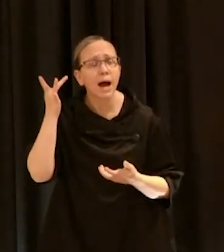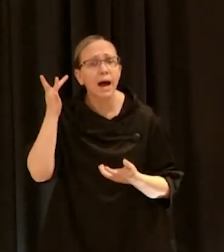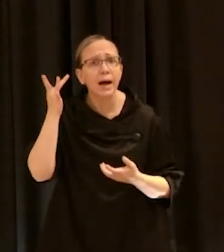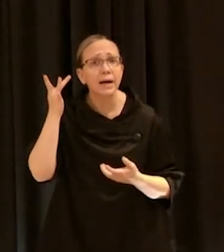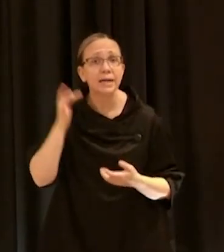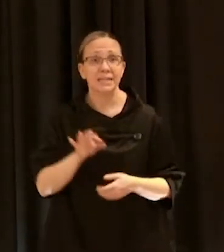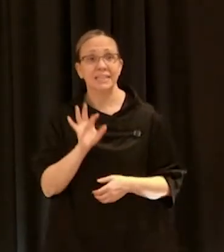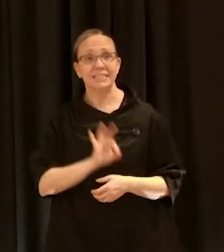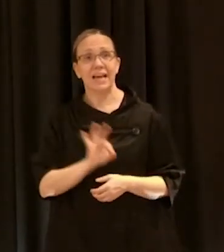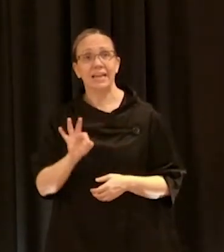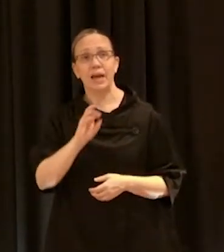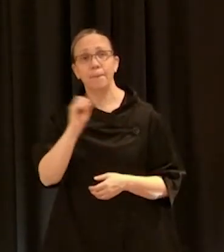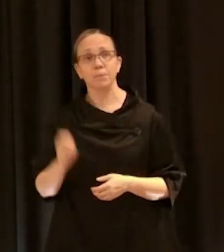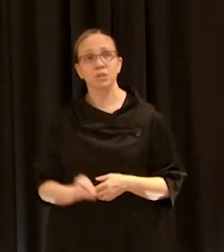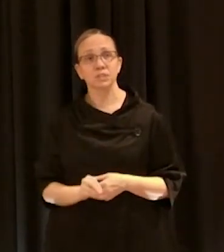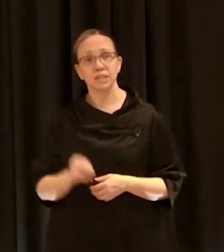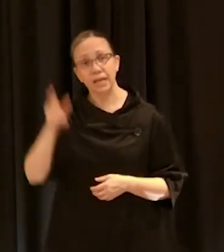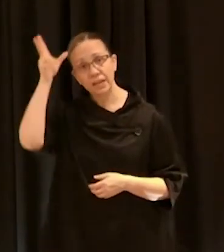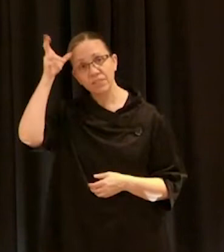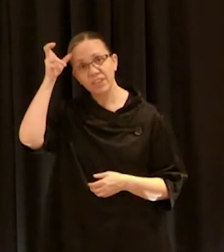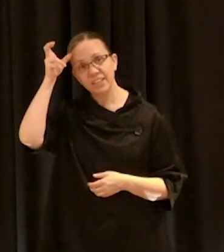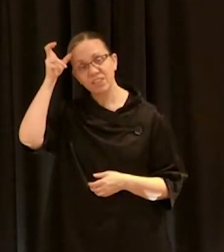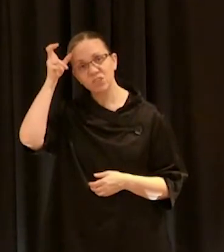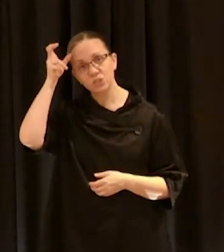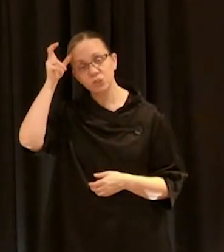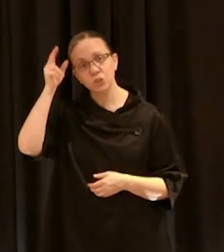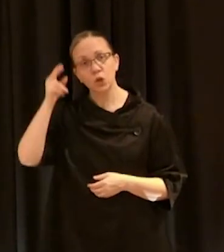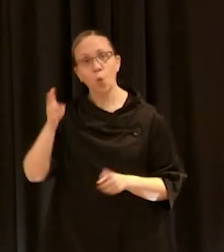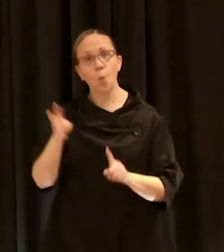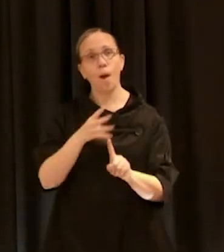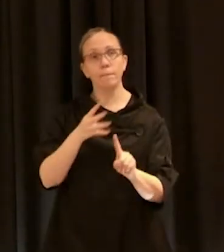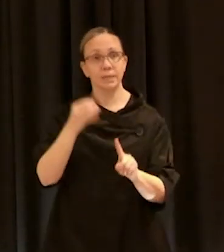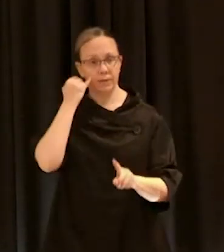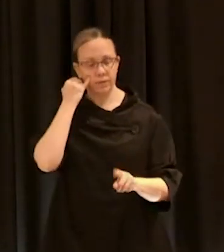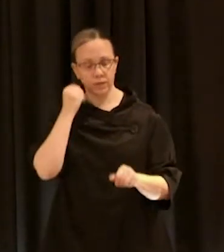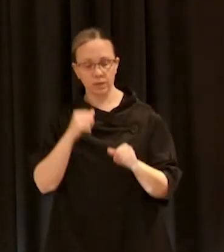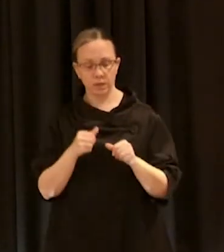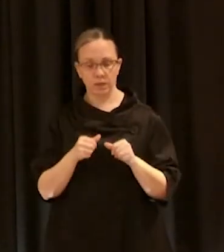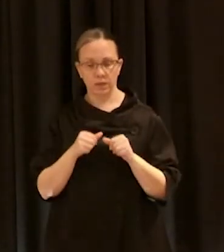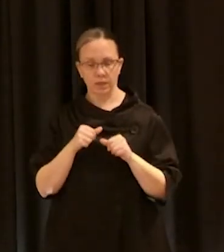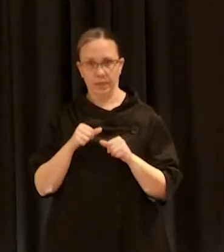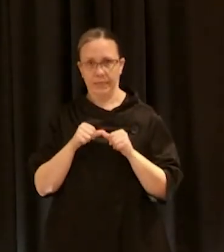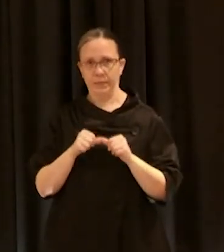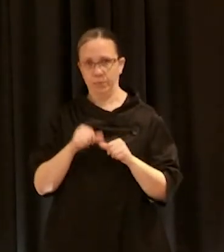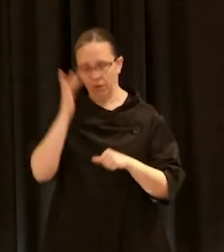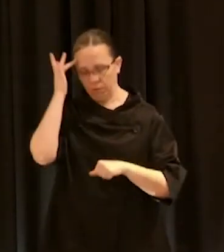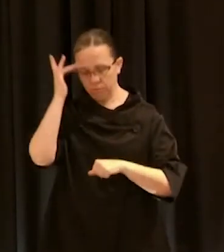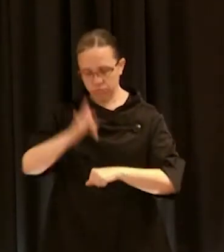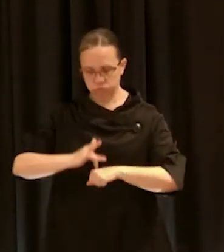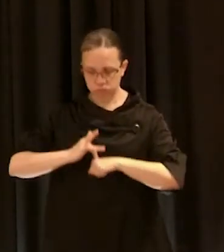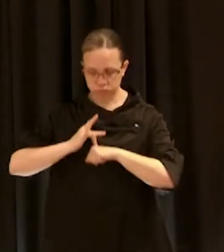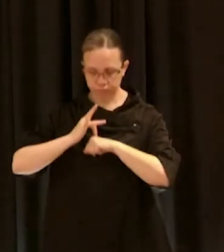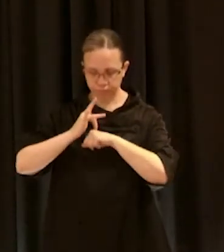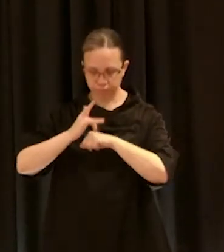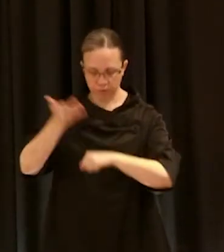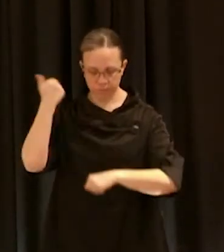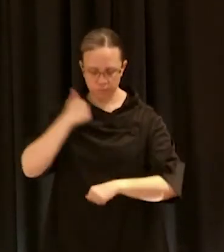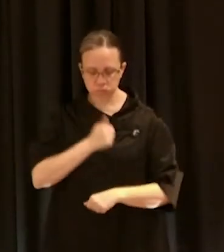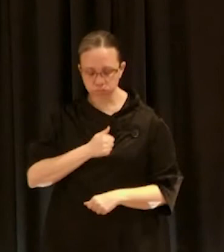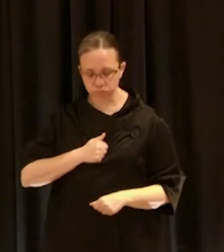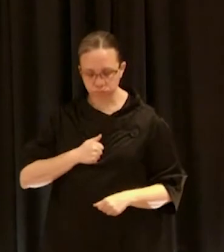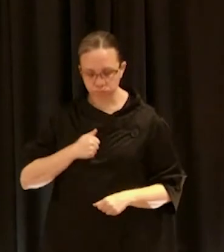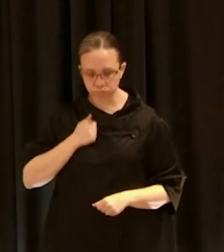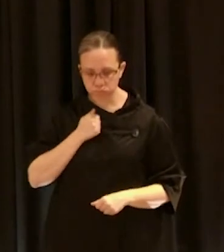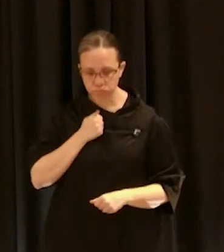is 99% of the devil's ammunition. If he can keep you in your past, if he can keep you living in regret, then